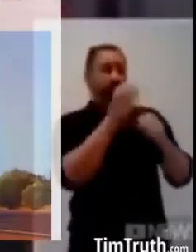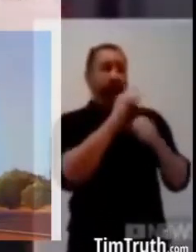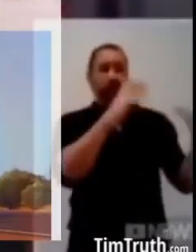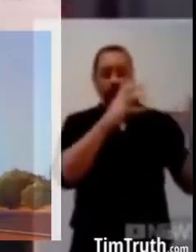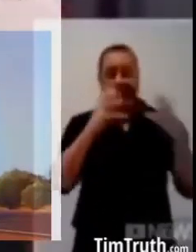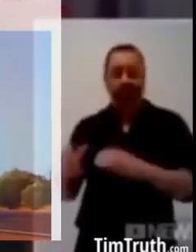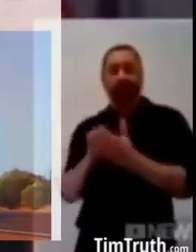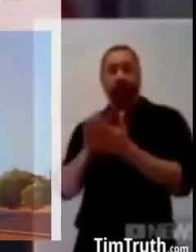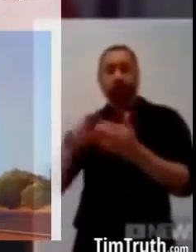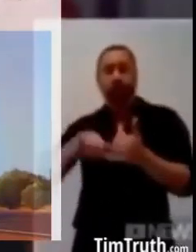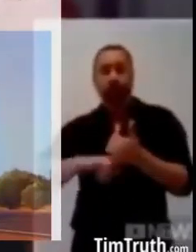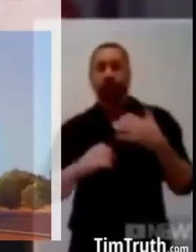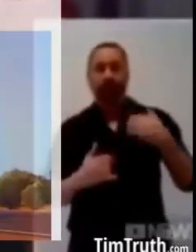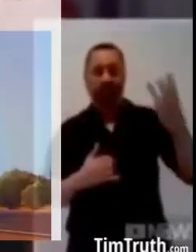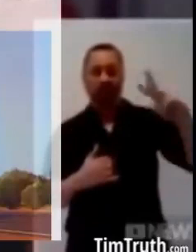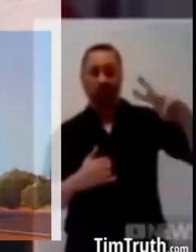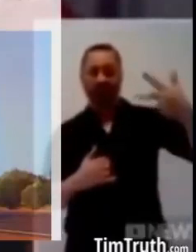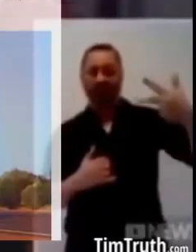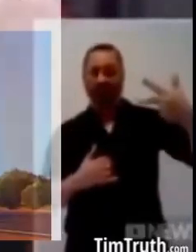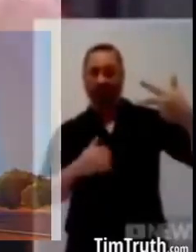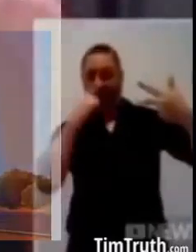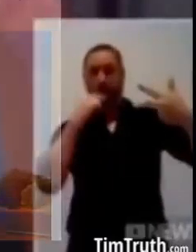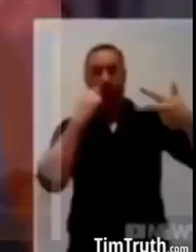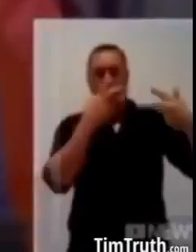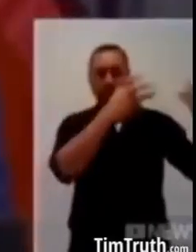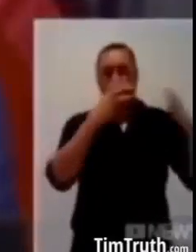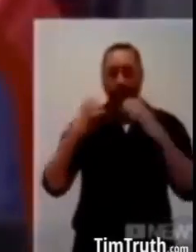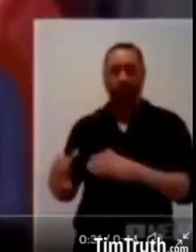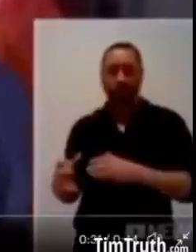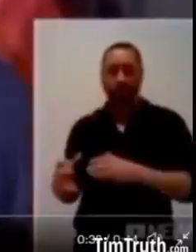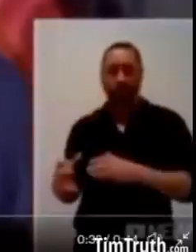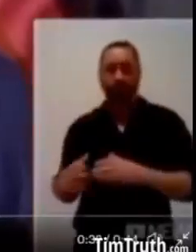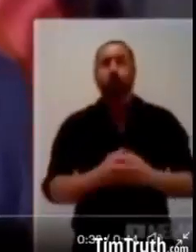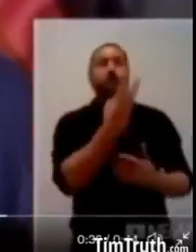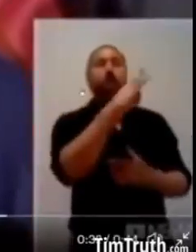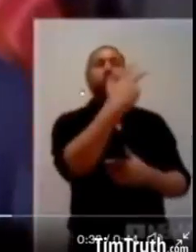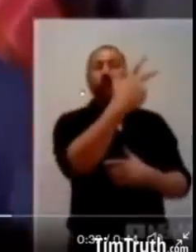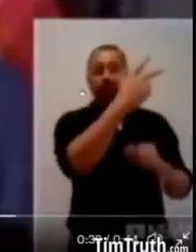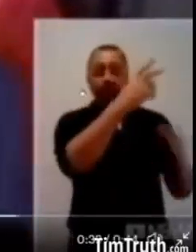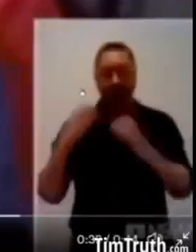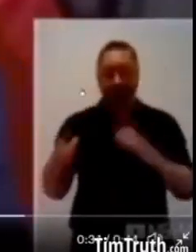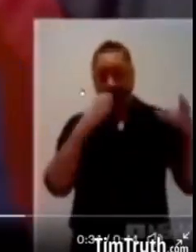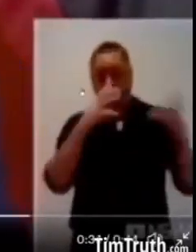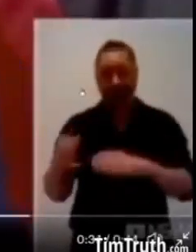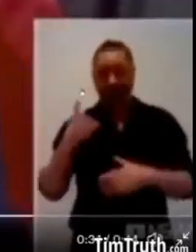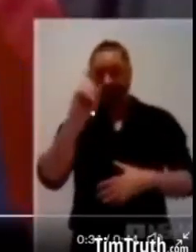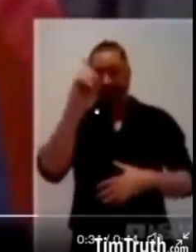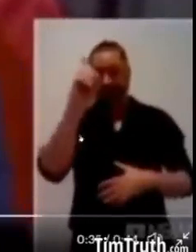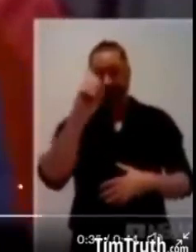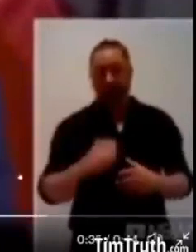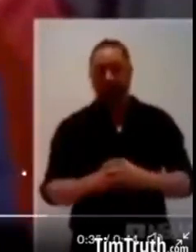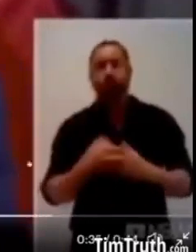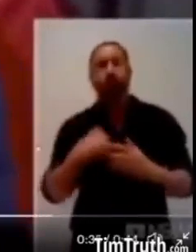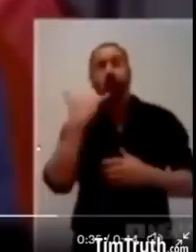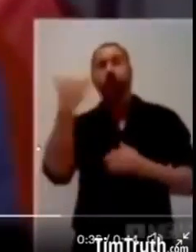Injari and that number will go up. Those 38 are being transferred now. I contacted the Prime Minister last